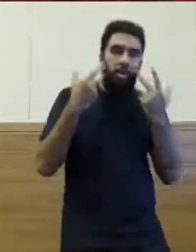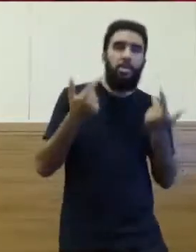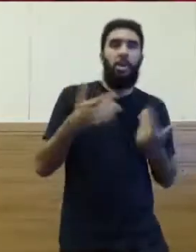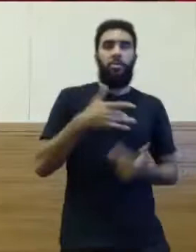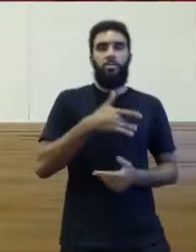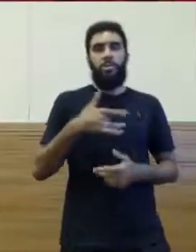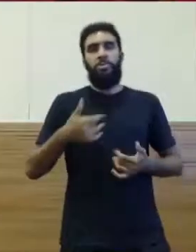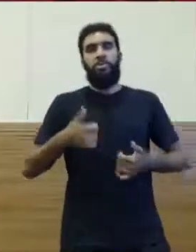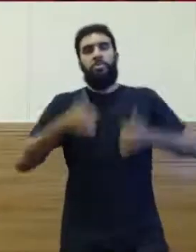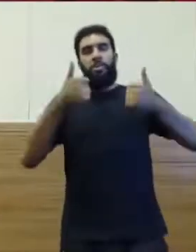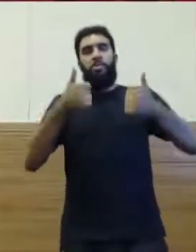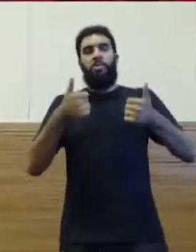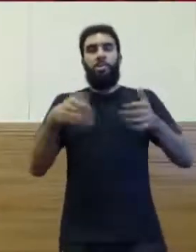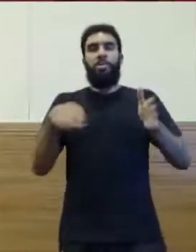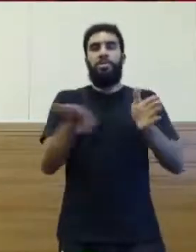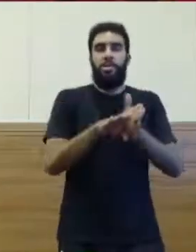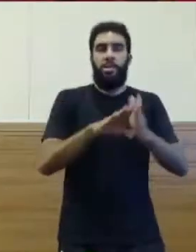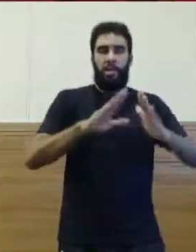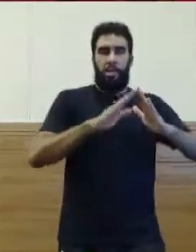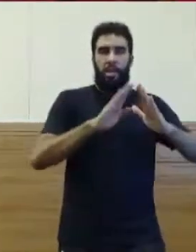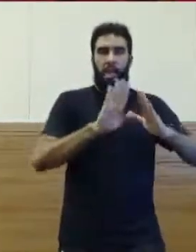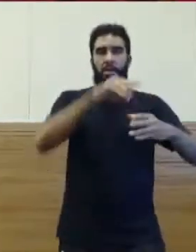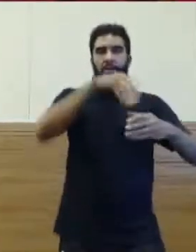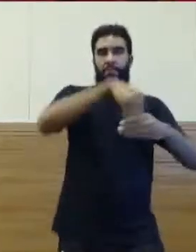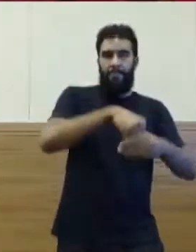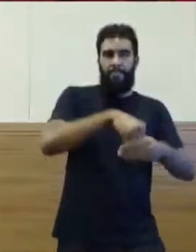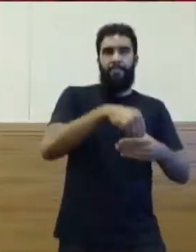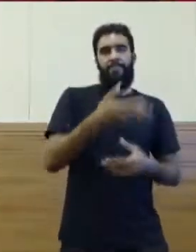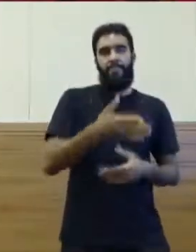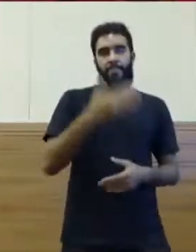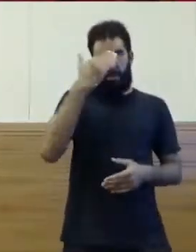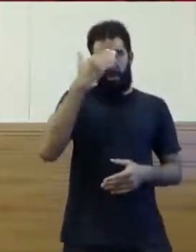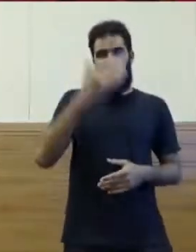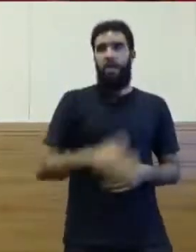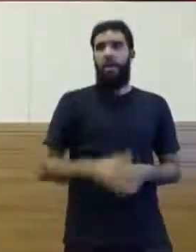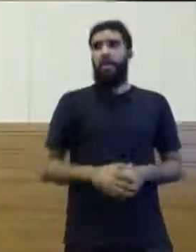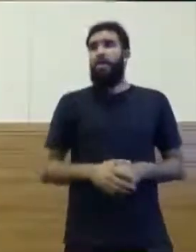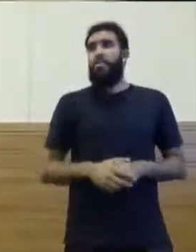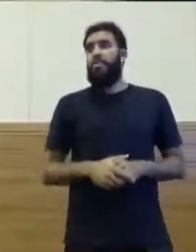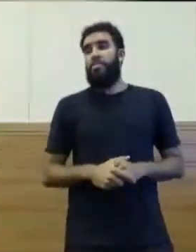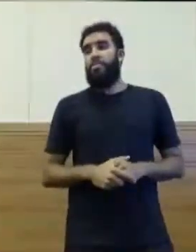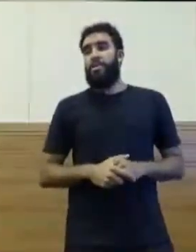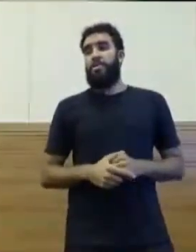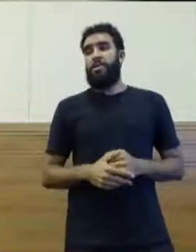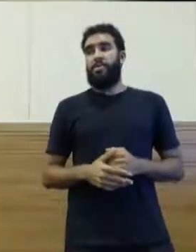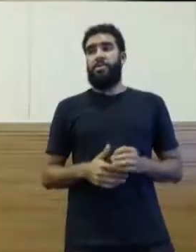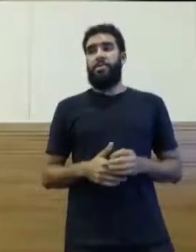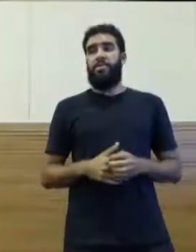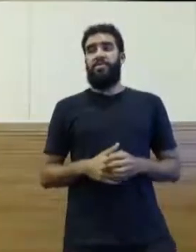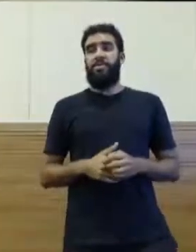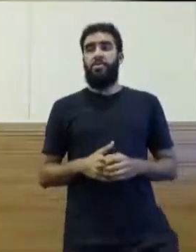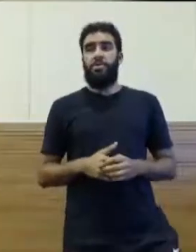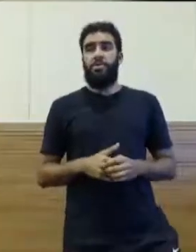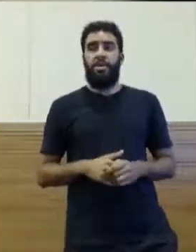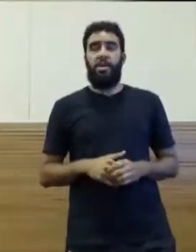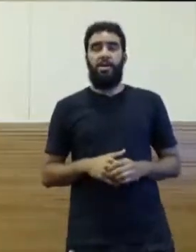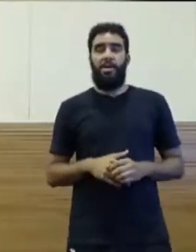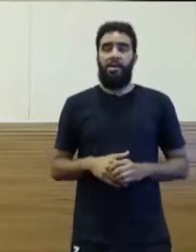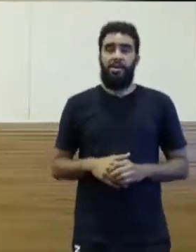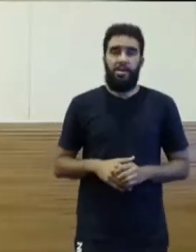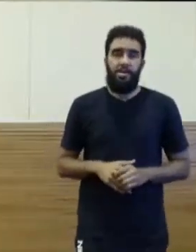if we want this food to be received fresher and more natural to the people's tables. Thank you very